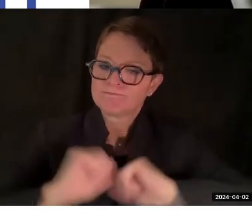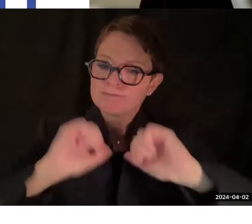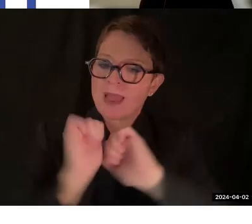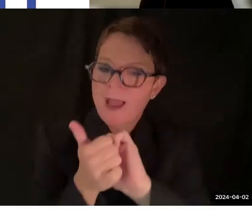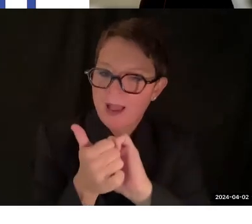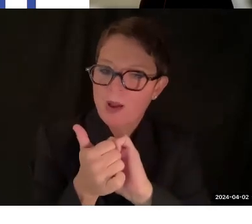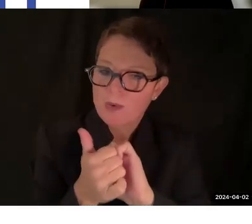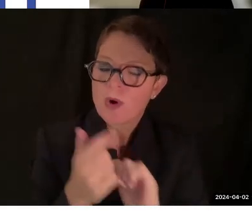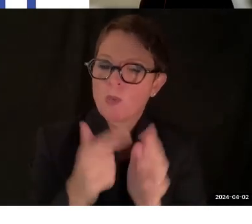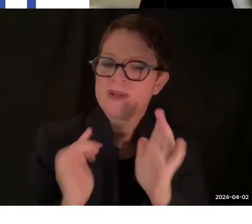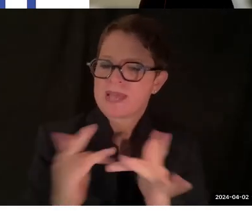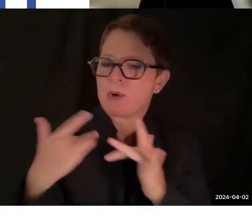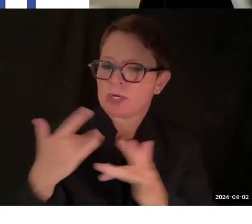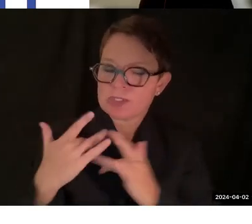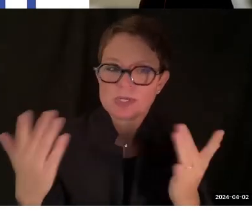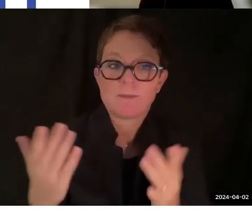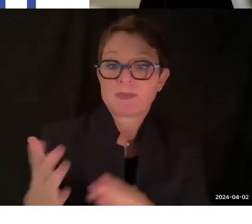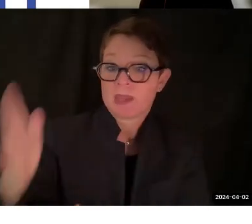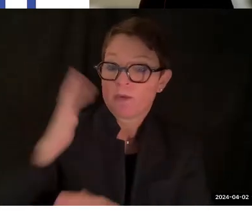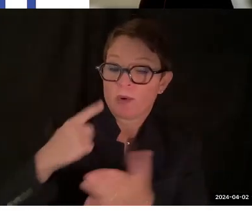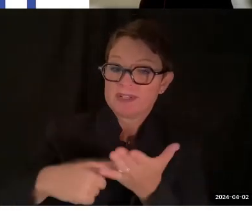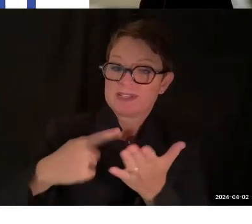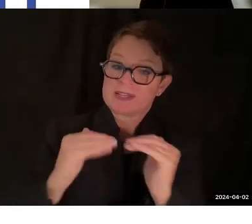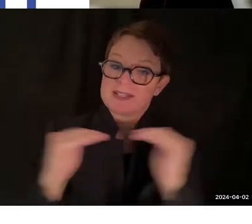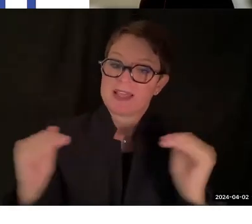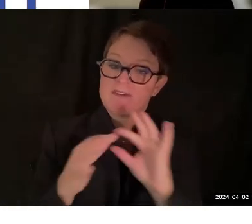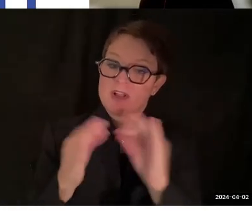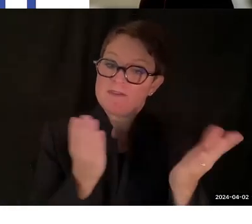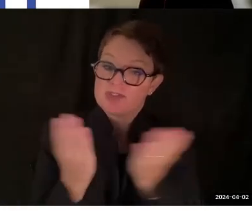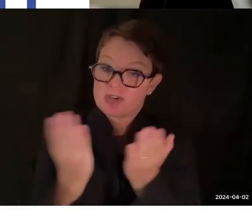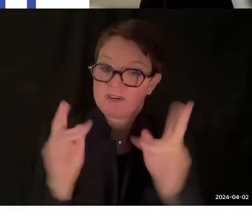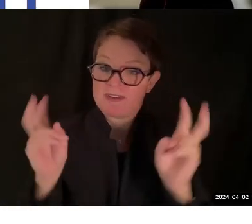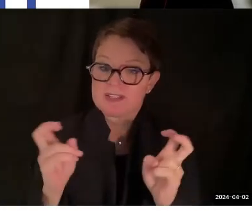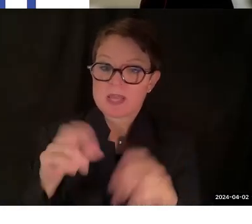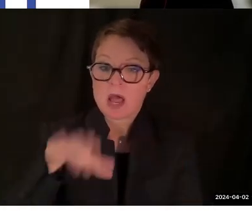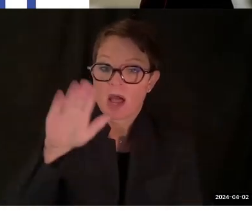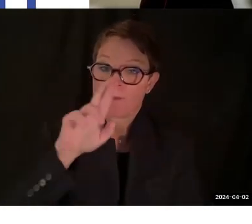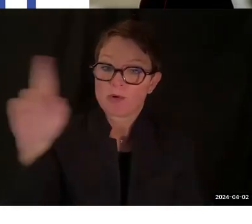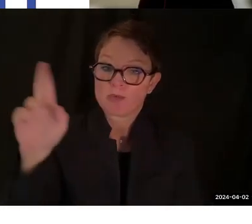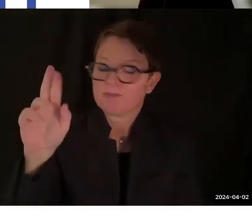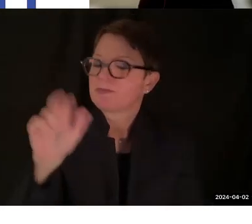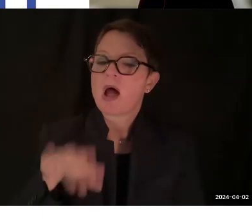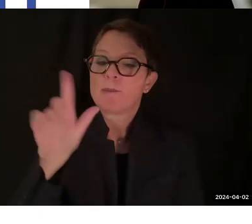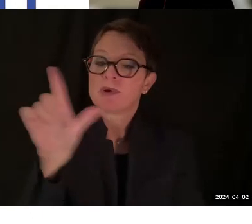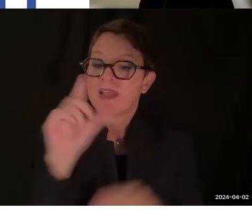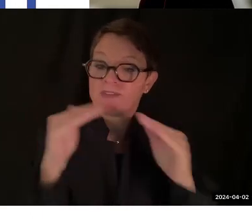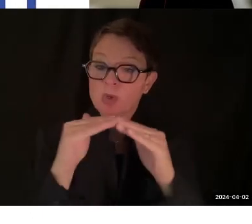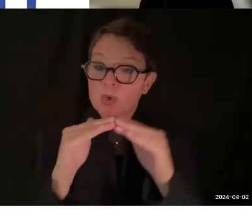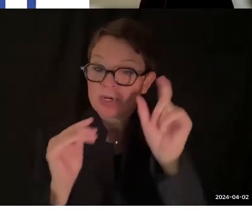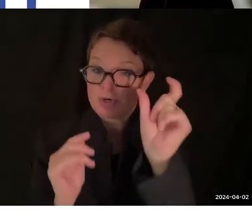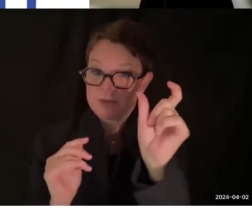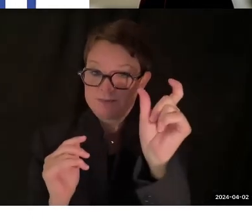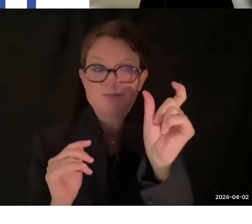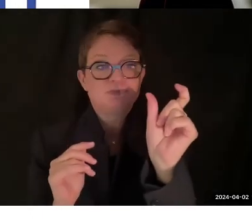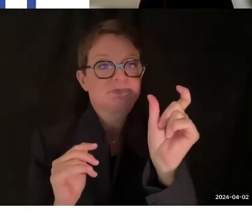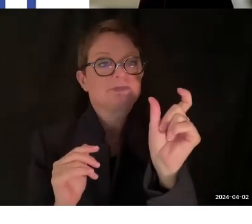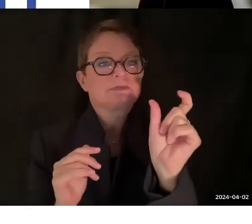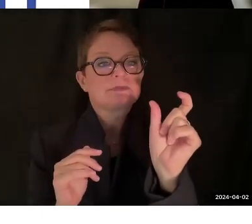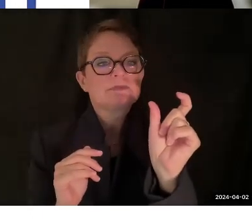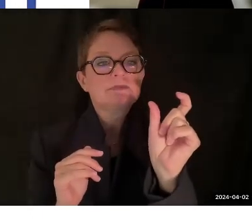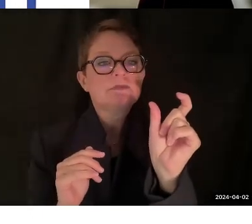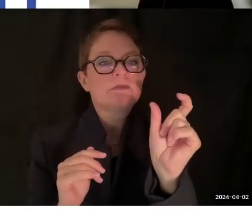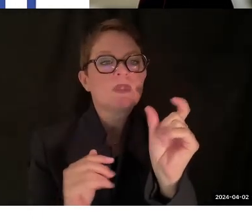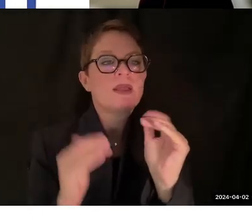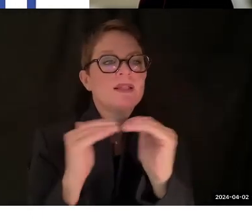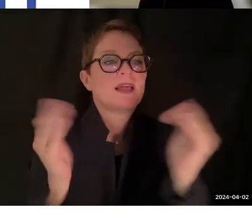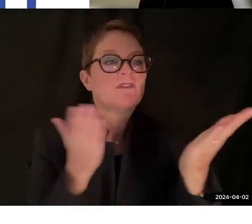about. Earlier, we talked about level of service, and if you look in the upper right left-hand corner of your screen, you'll see a